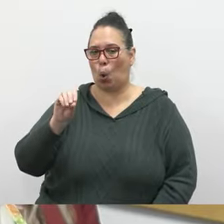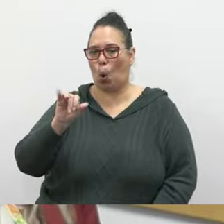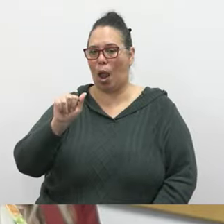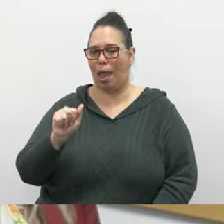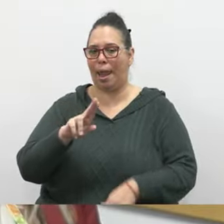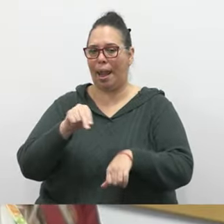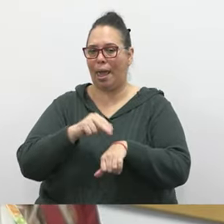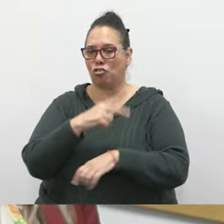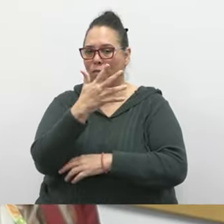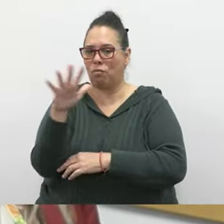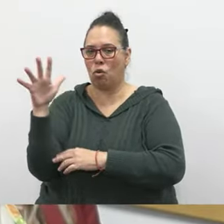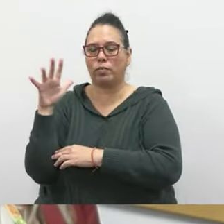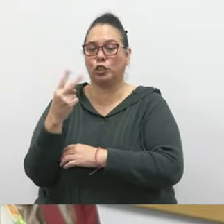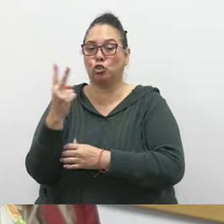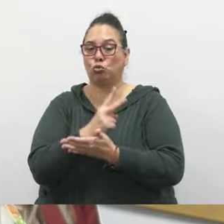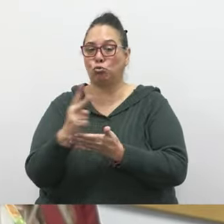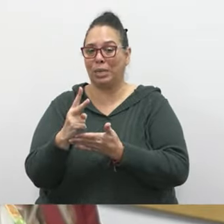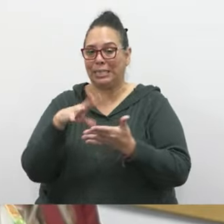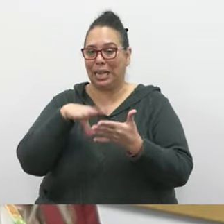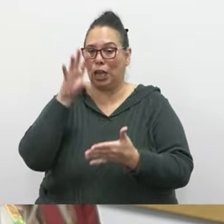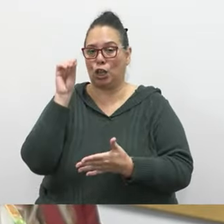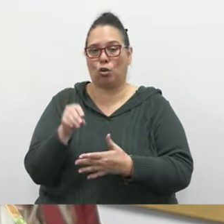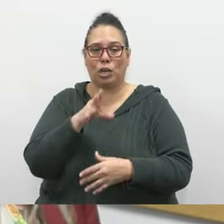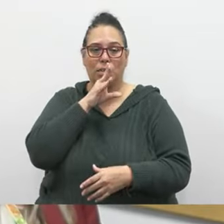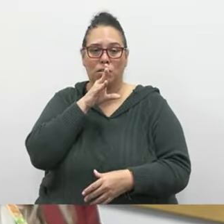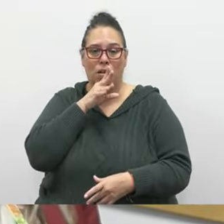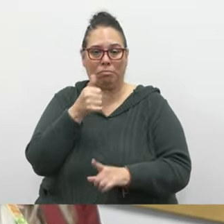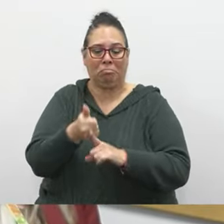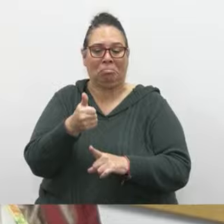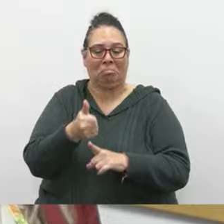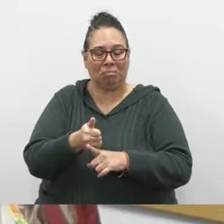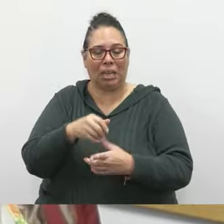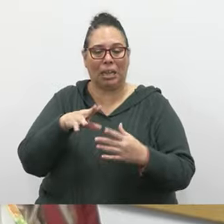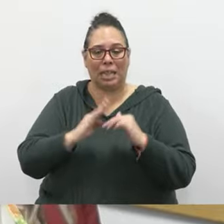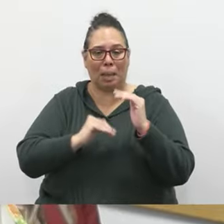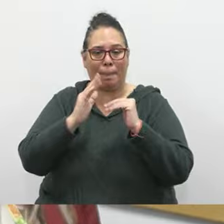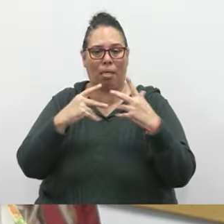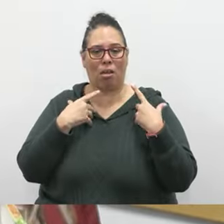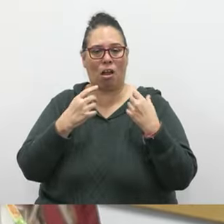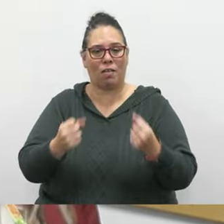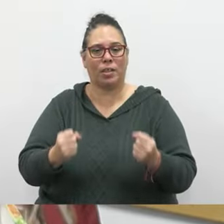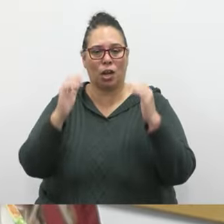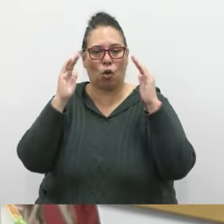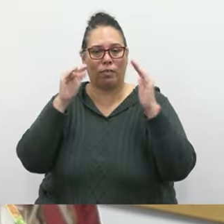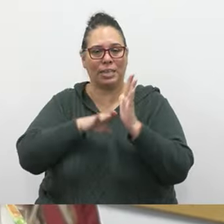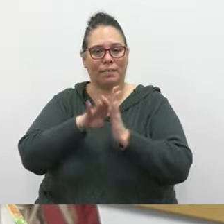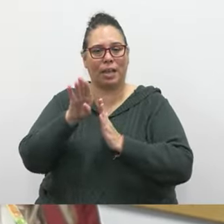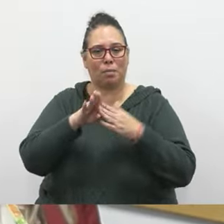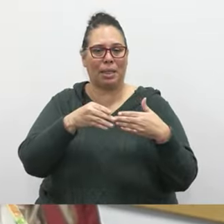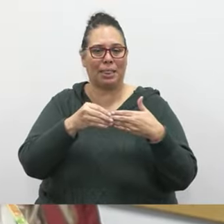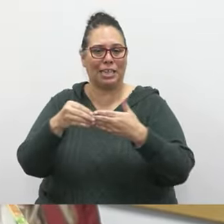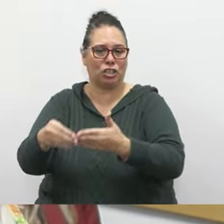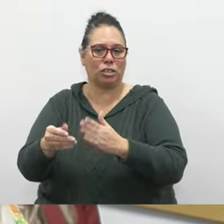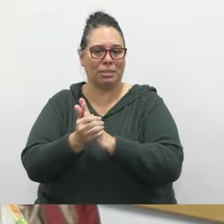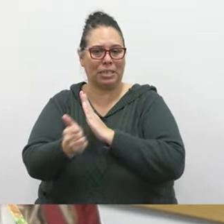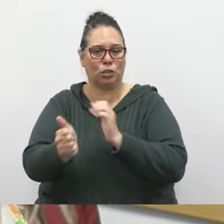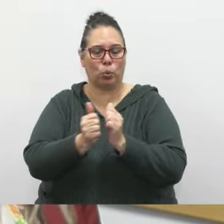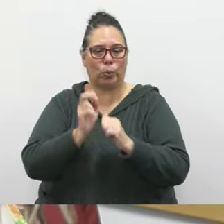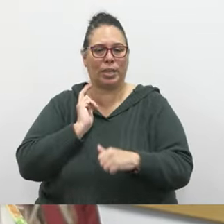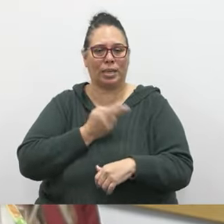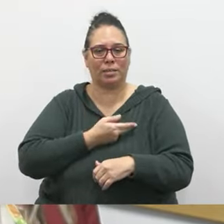the summer, where they learn to speak on their own, where they build their confidence and hopefully develop their leadership skills with us through